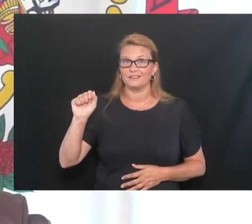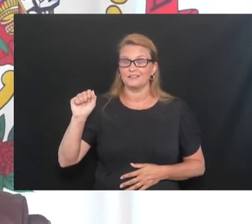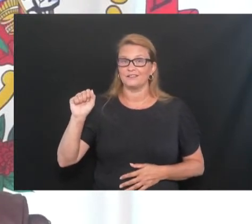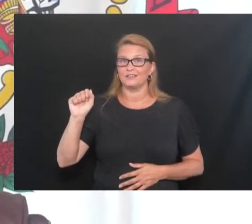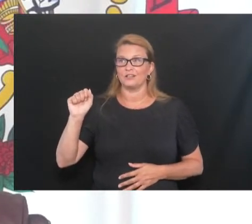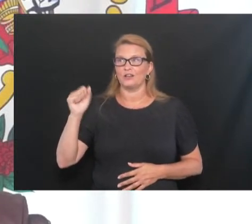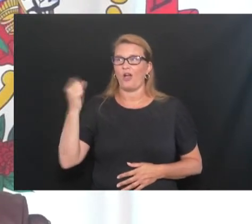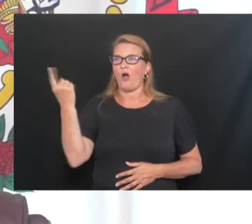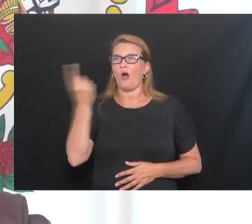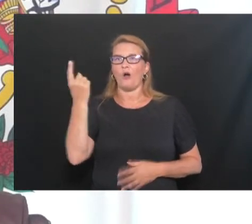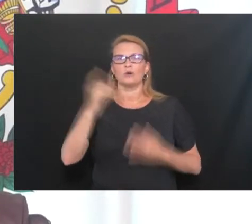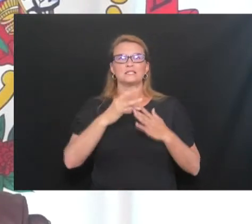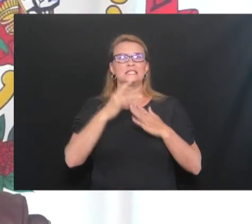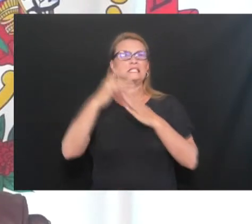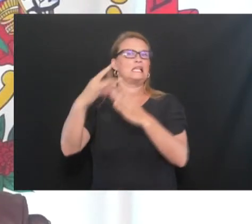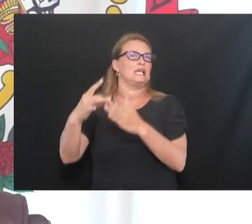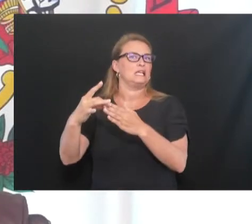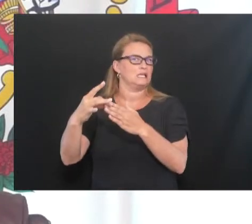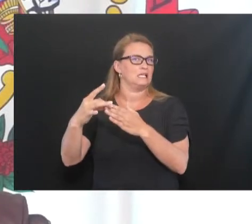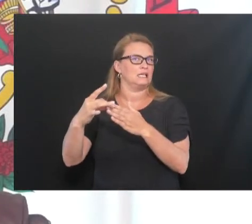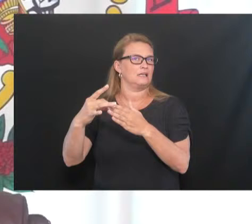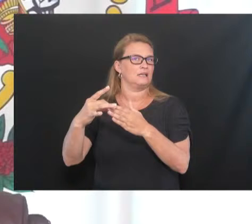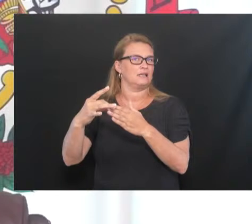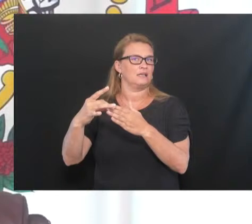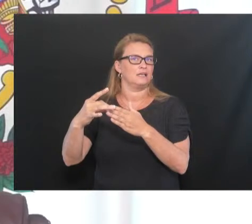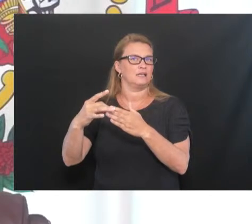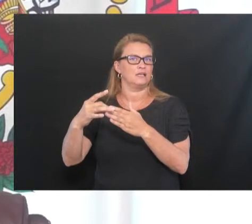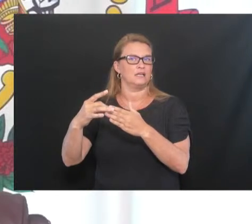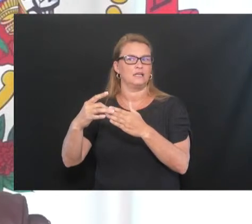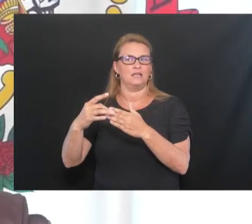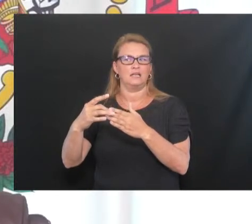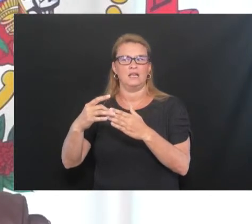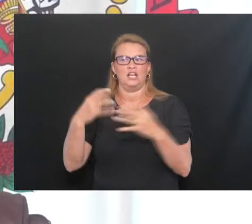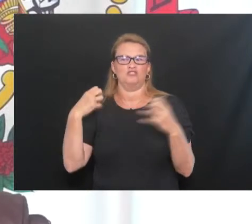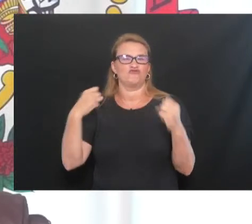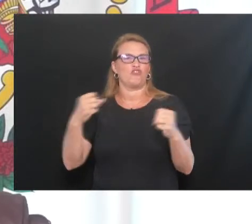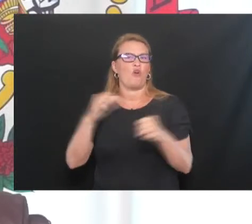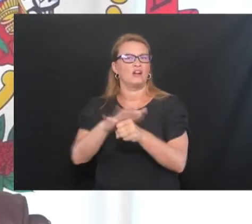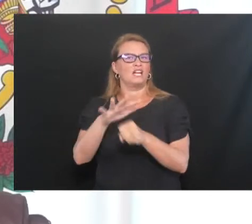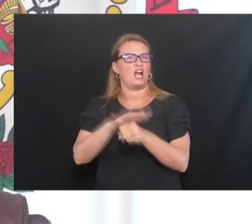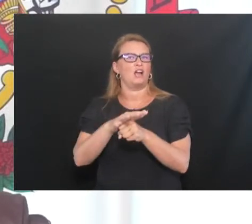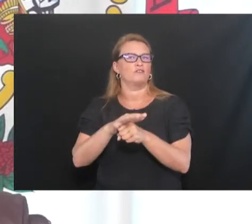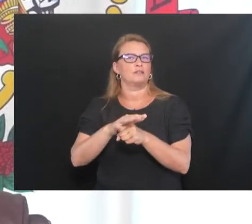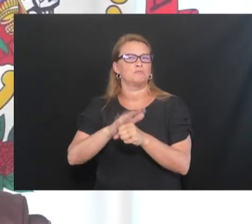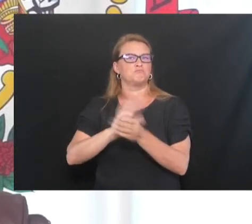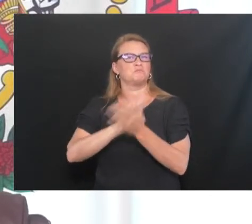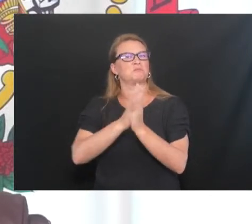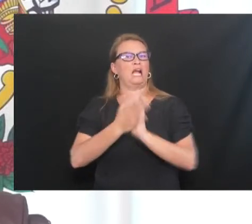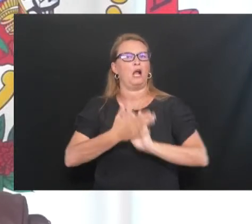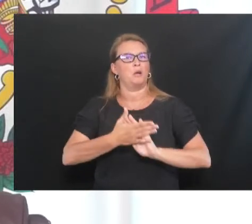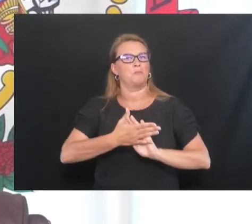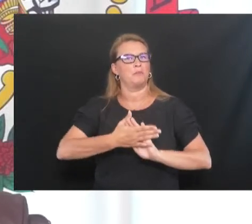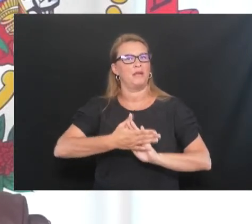led the way in being bold enough to get out in front, did we not? And